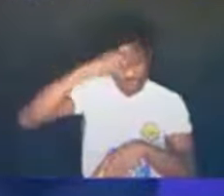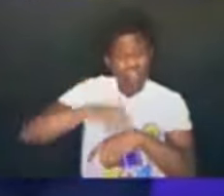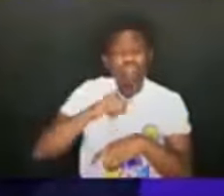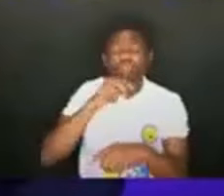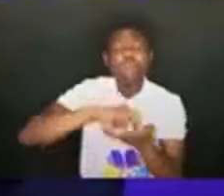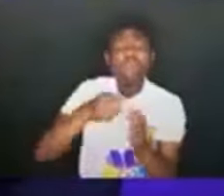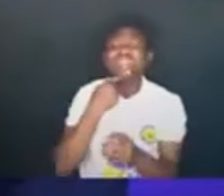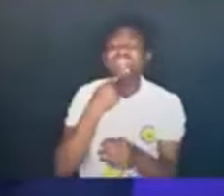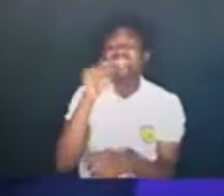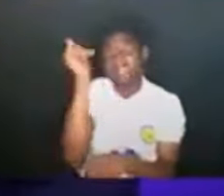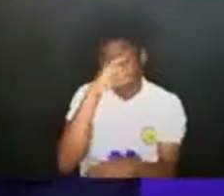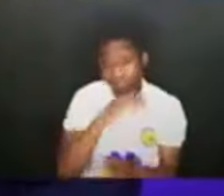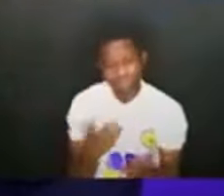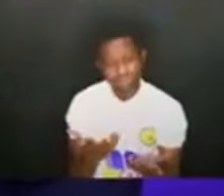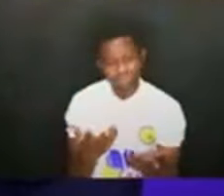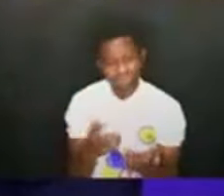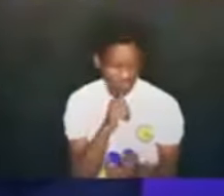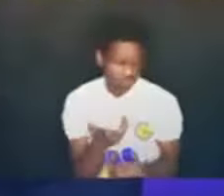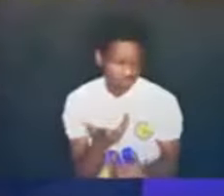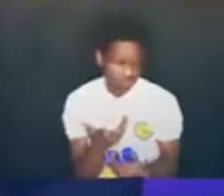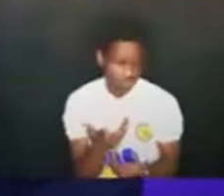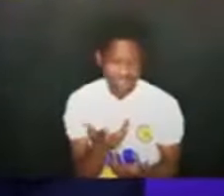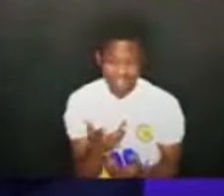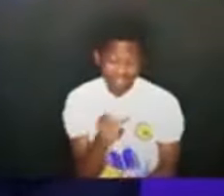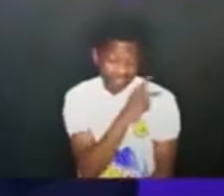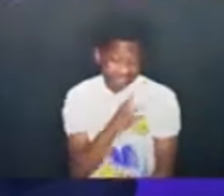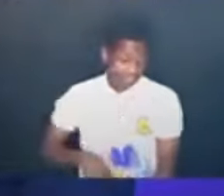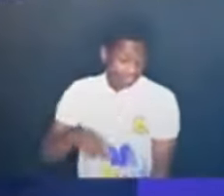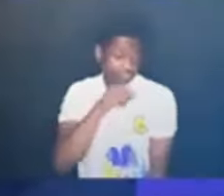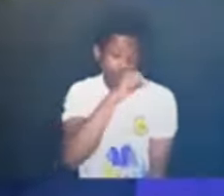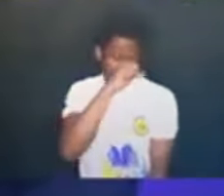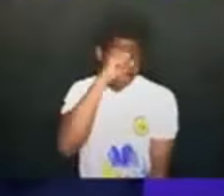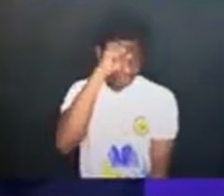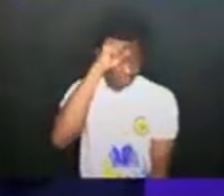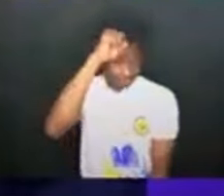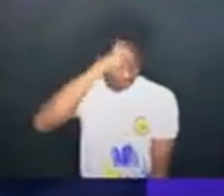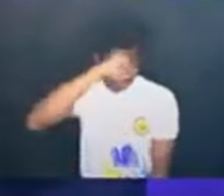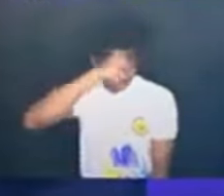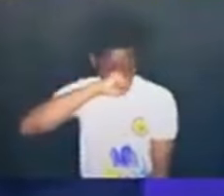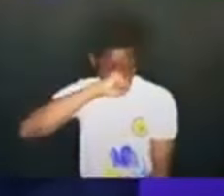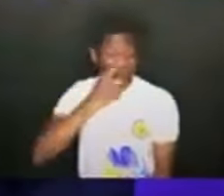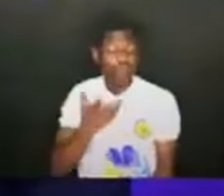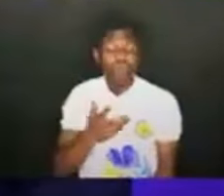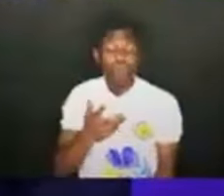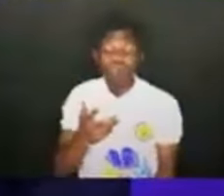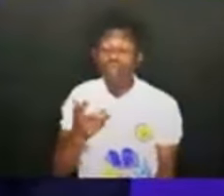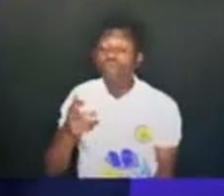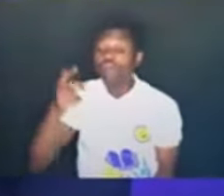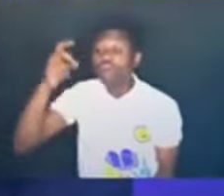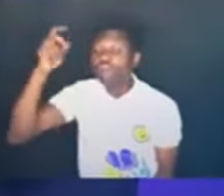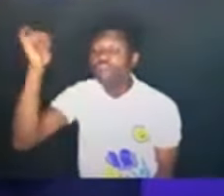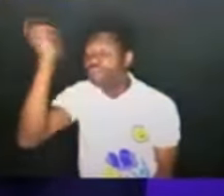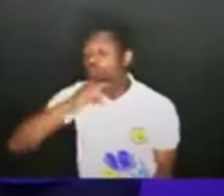Now Solomon was not a fool when he was asking for wisdom from above. He was a king. Bra, not Solomon. Obisa se onyamema ni nyansa no.